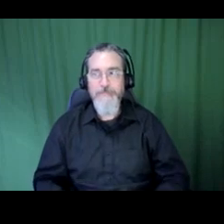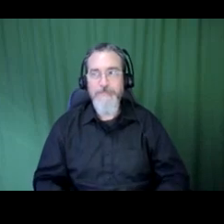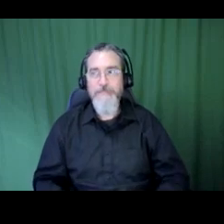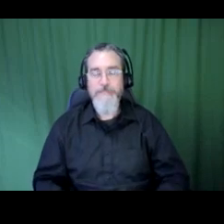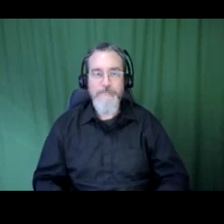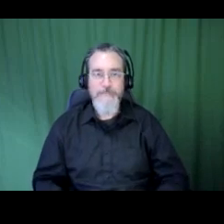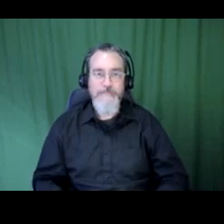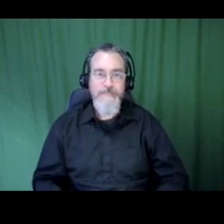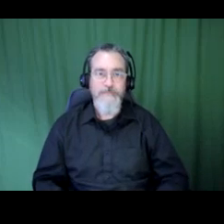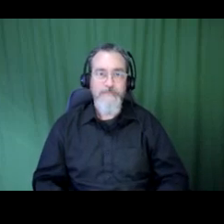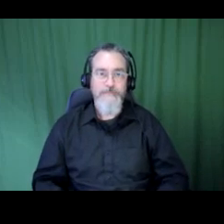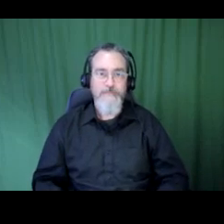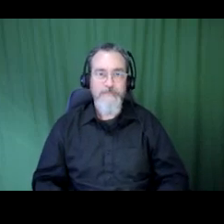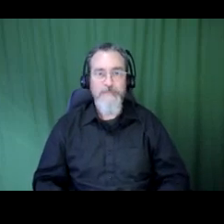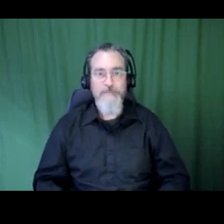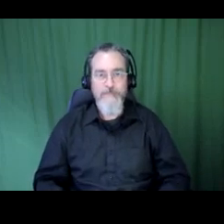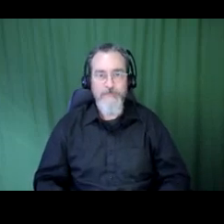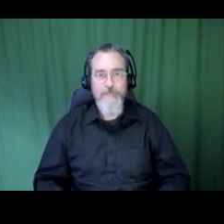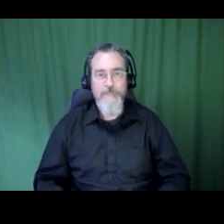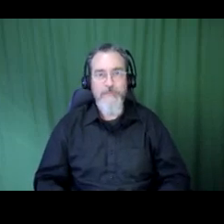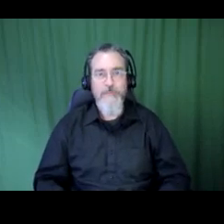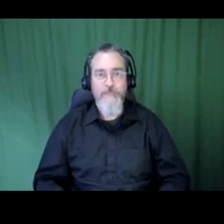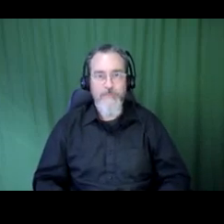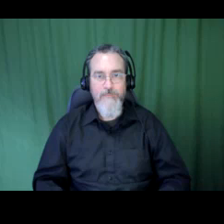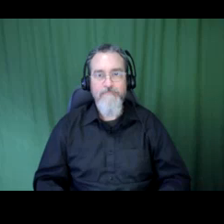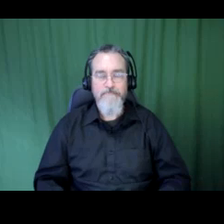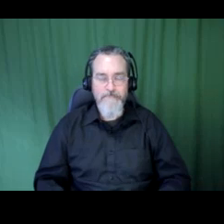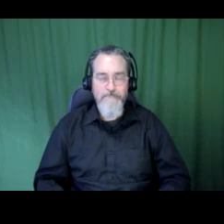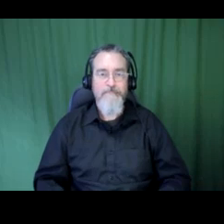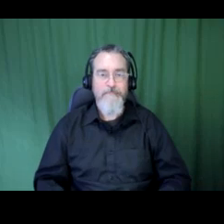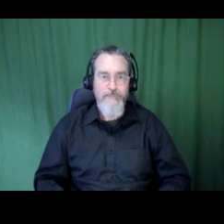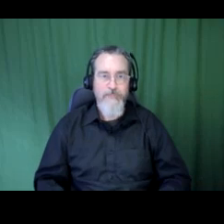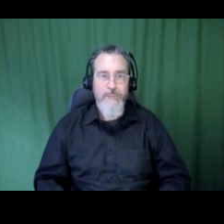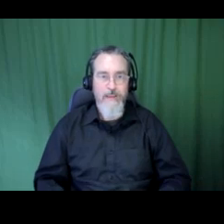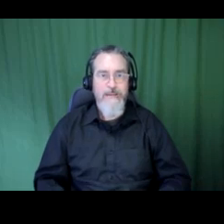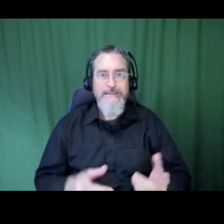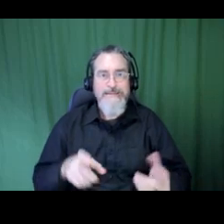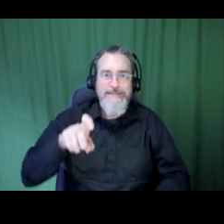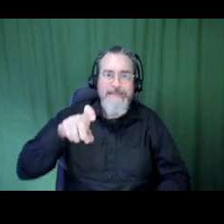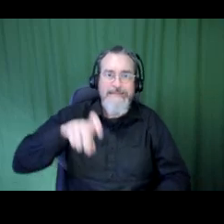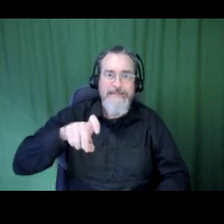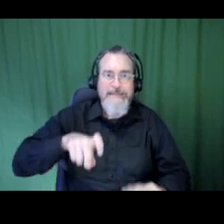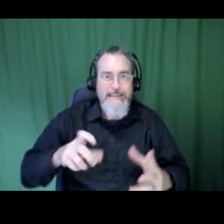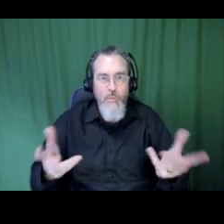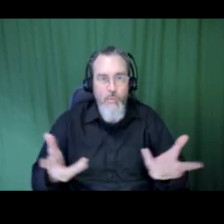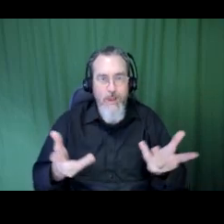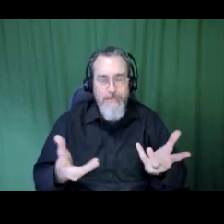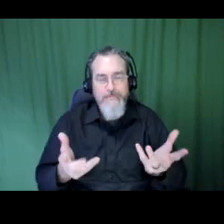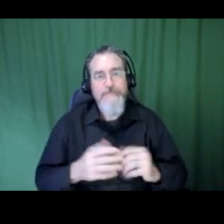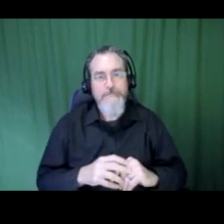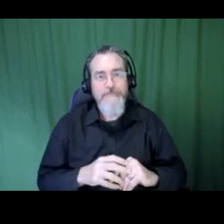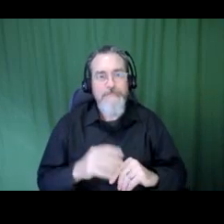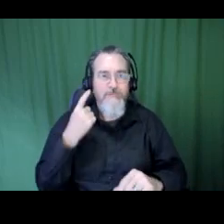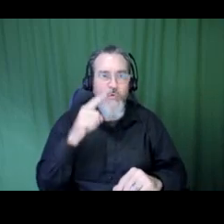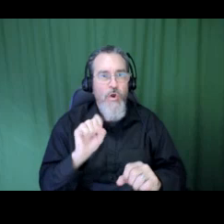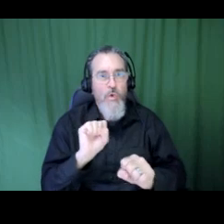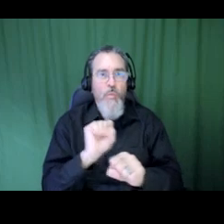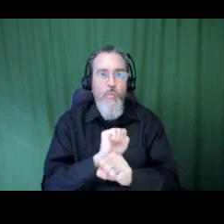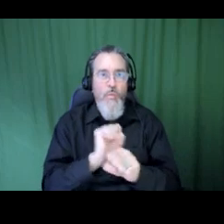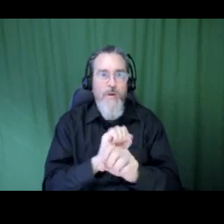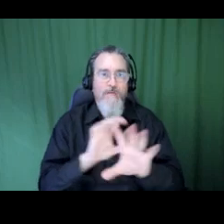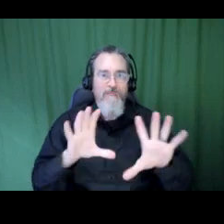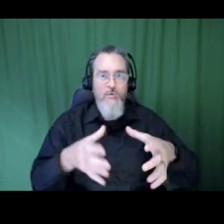So what are then the needs in terms of workforce in this like four Ohio coastal